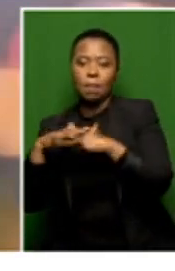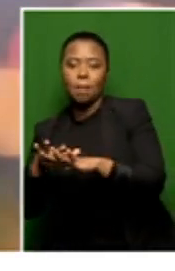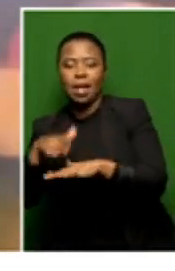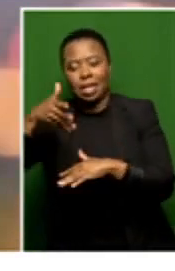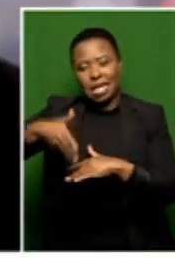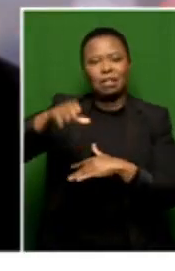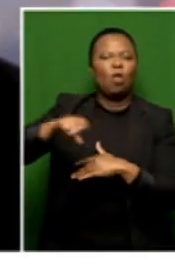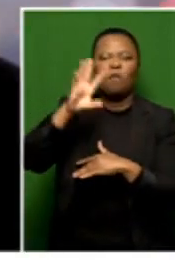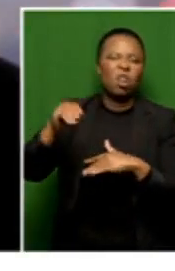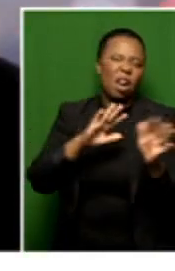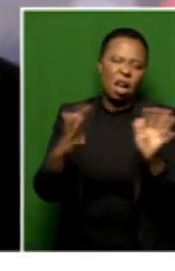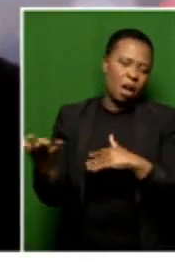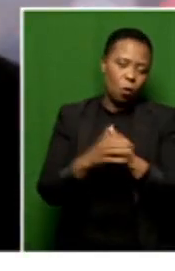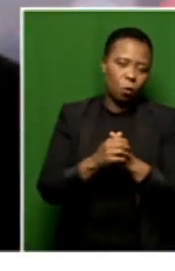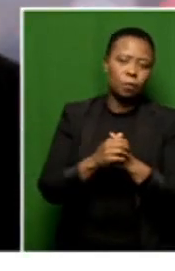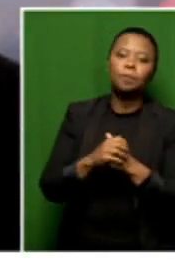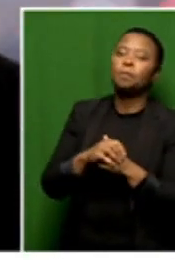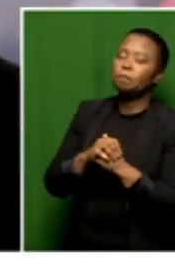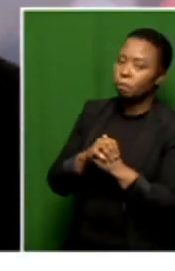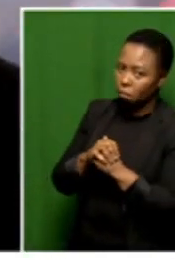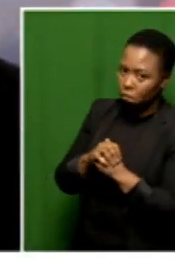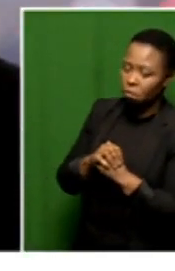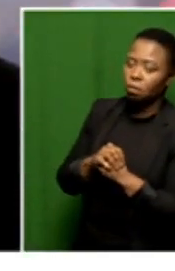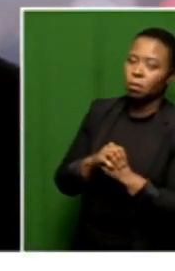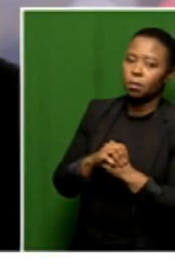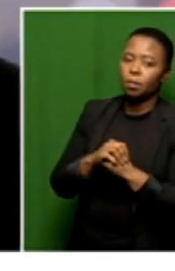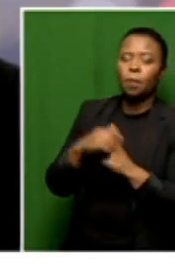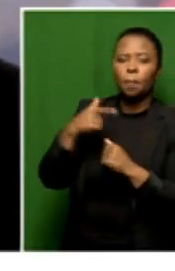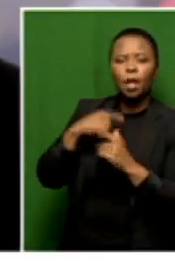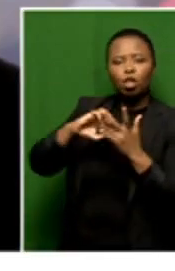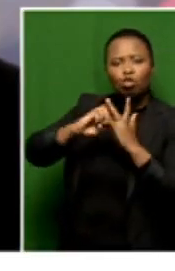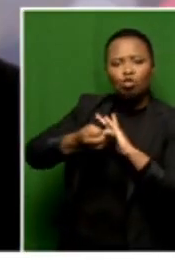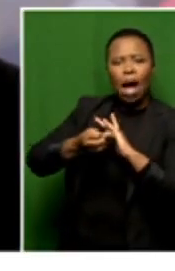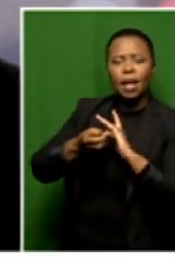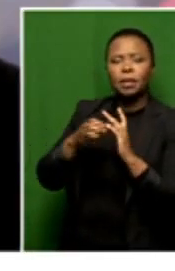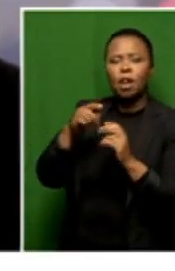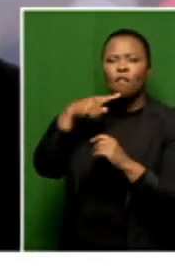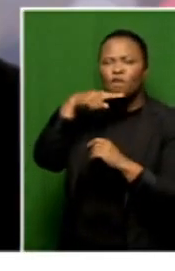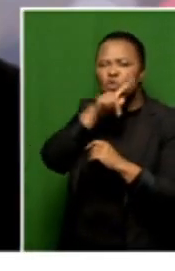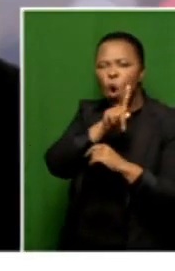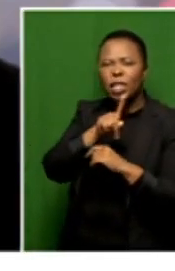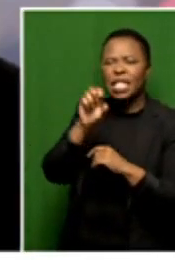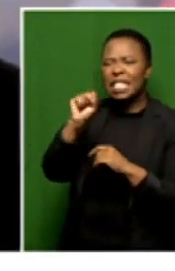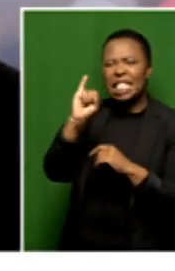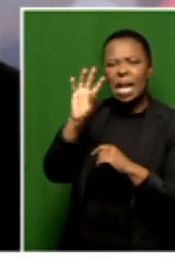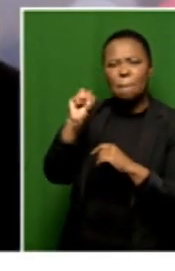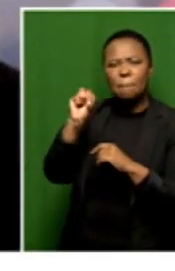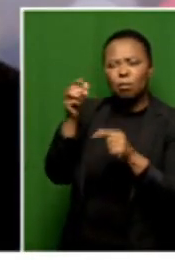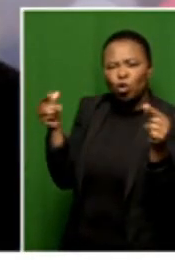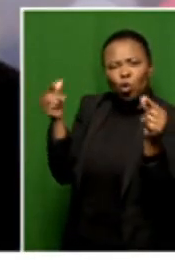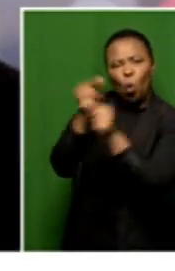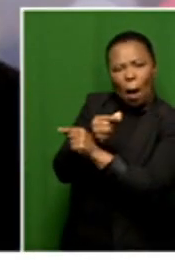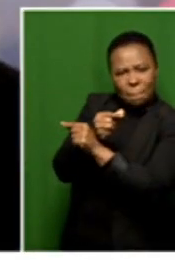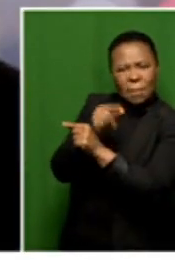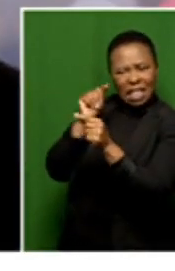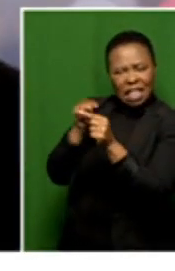Africa. Now, we're trying to reduce or stop SIMswap fraud. Where do we start? Because we have to work with what we have